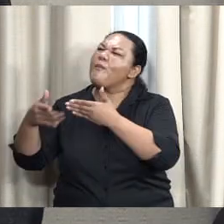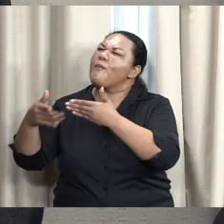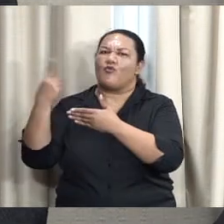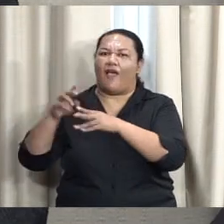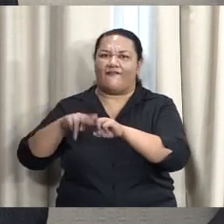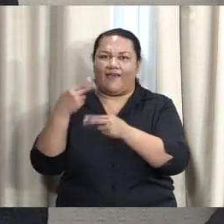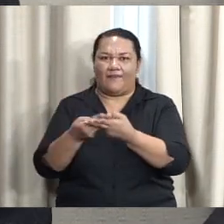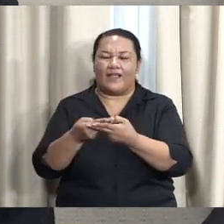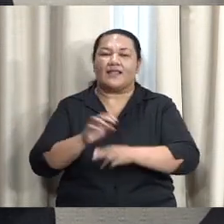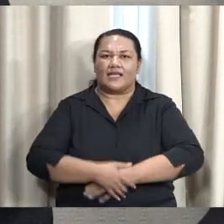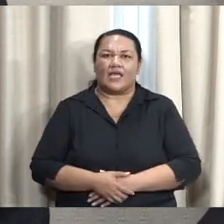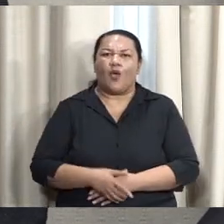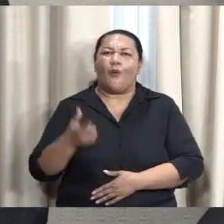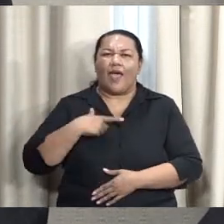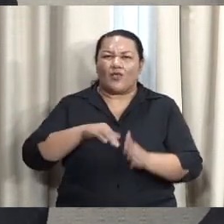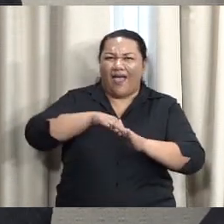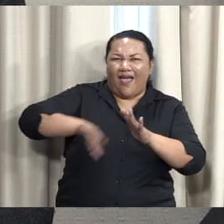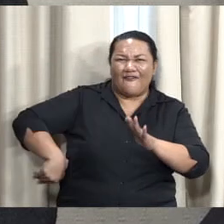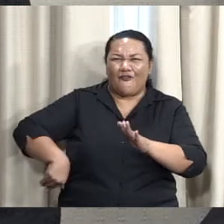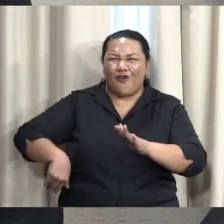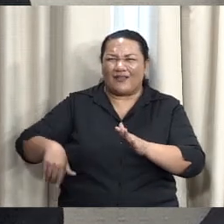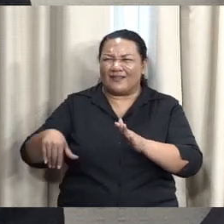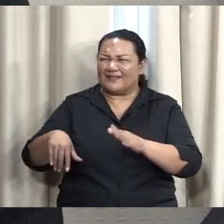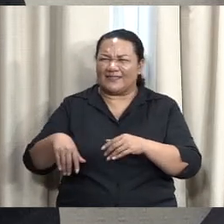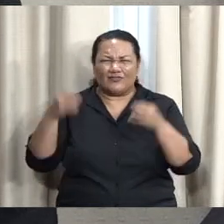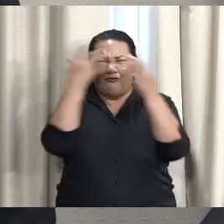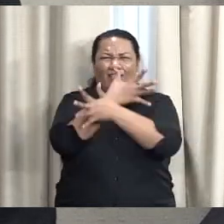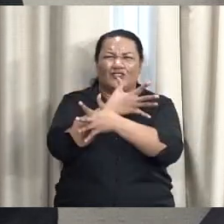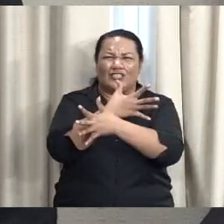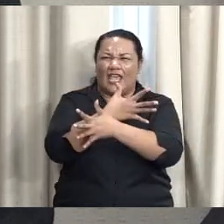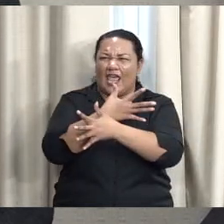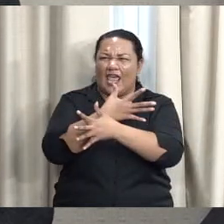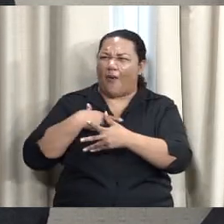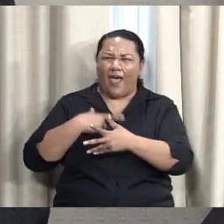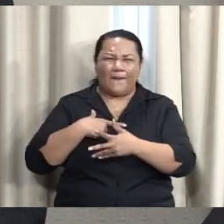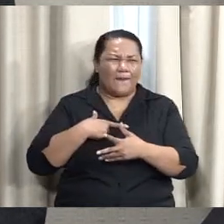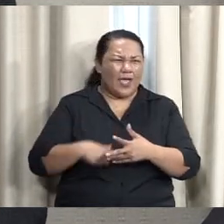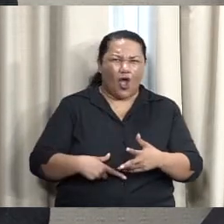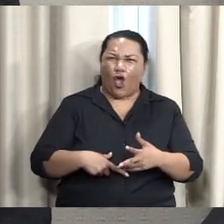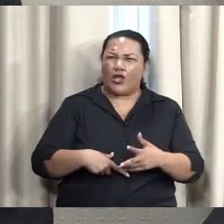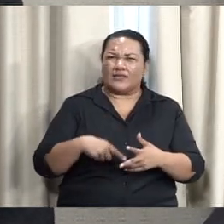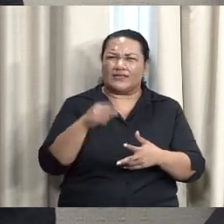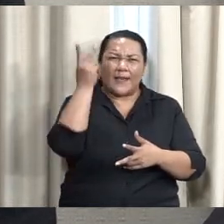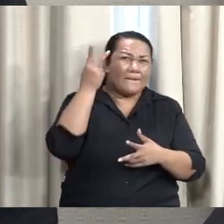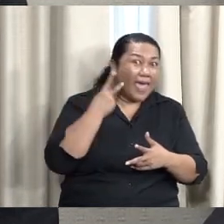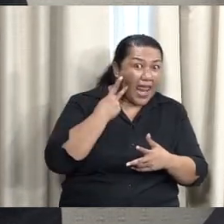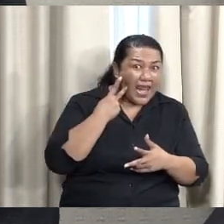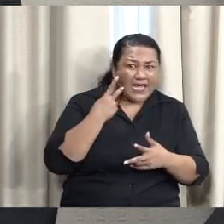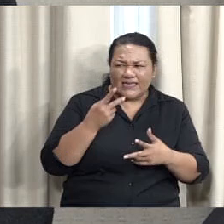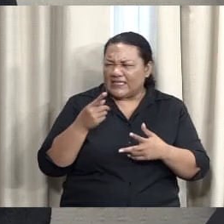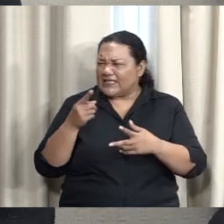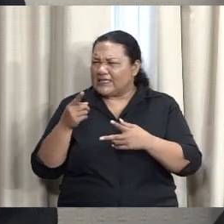avoid complications where both parents and guardians applying for the same child.